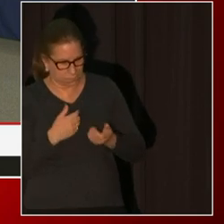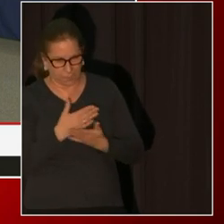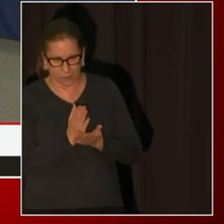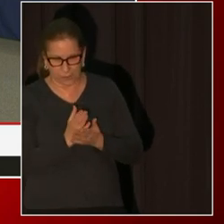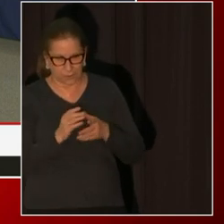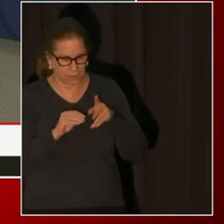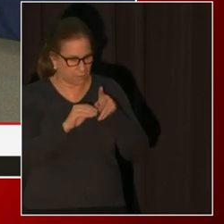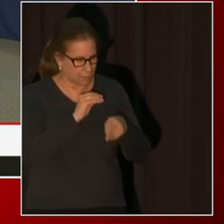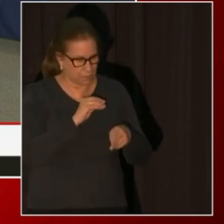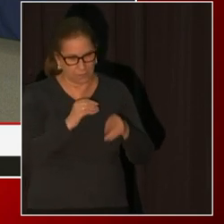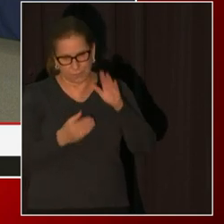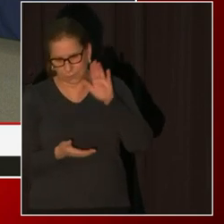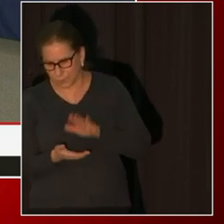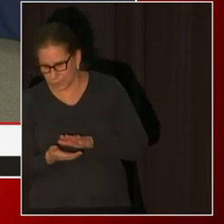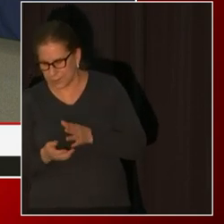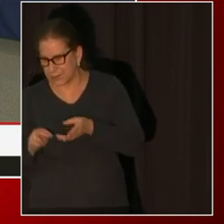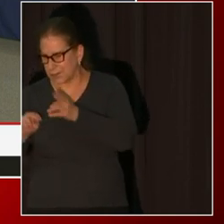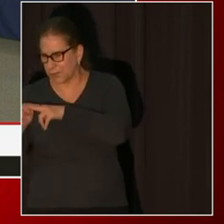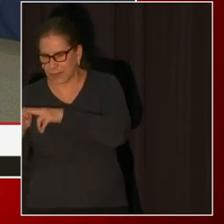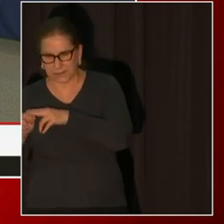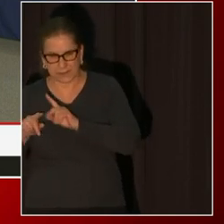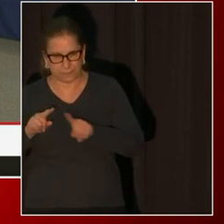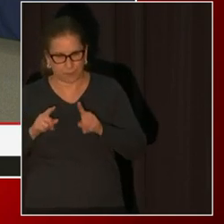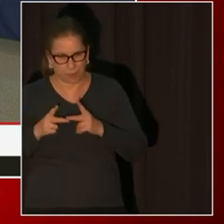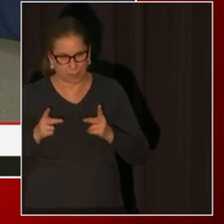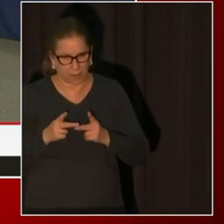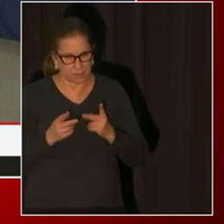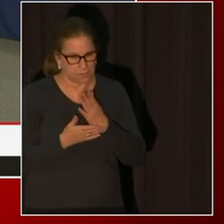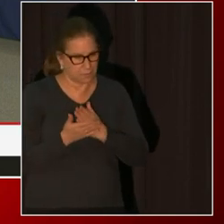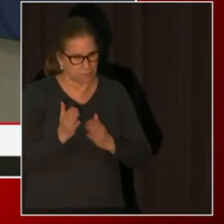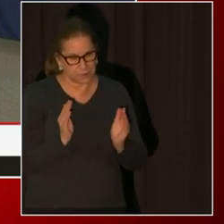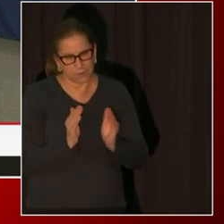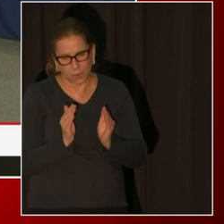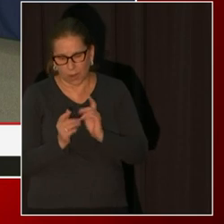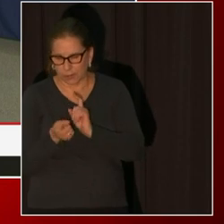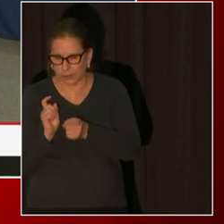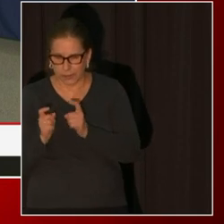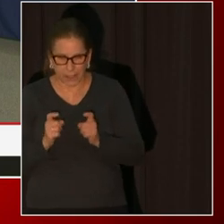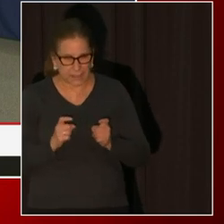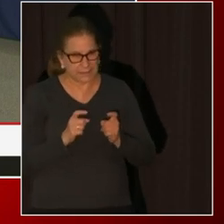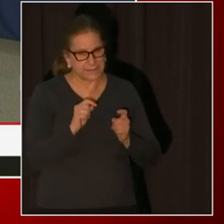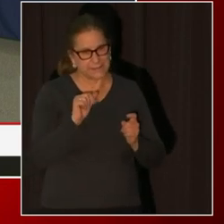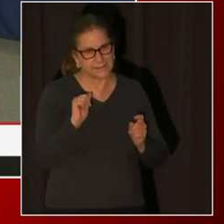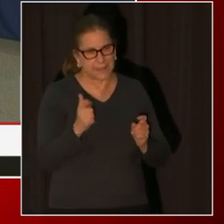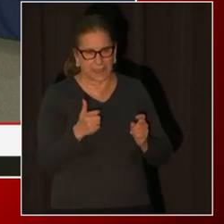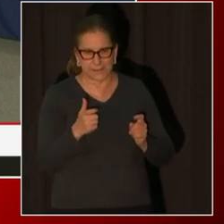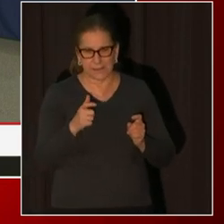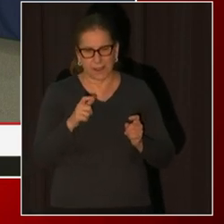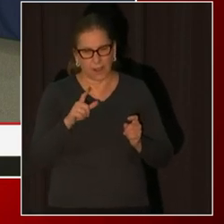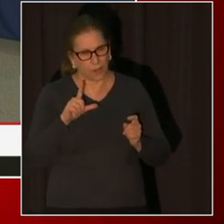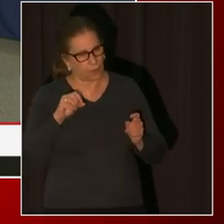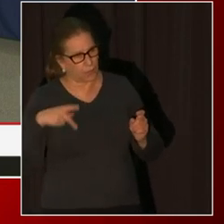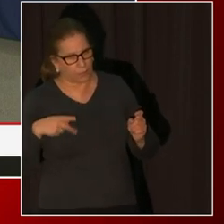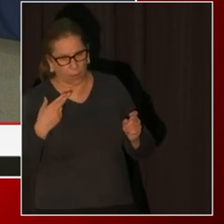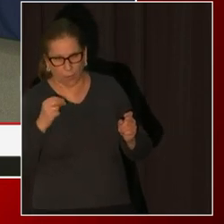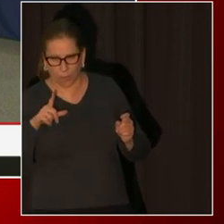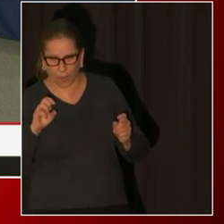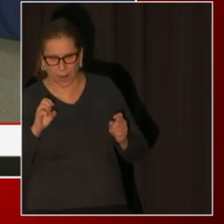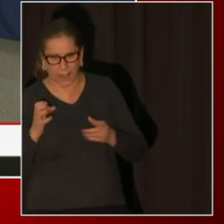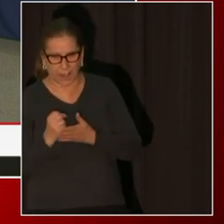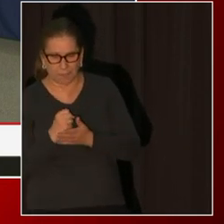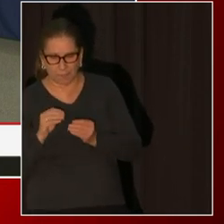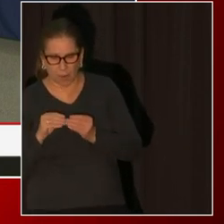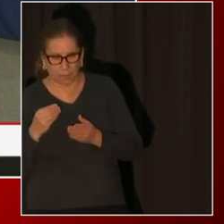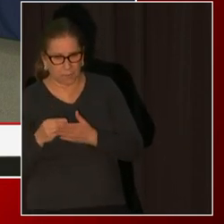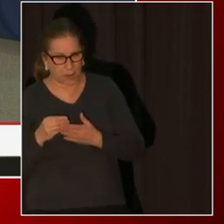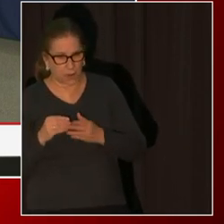know that there was kind of some small changes to some tax loopholes to kind of get some money there, but there's no significant changes otherwise on